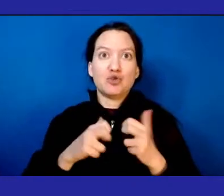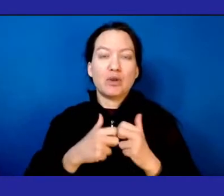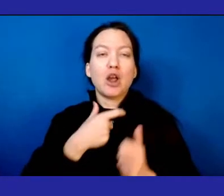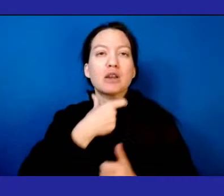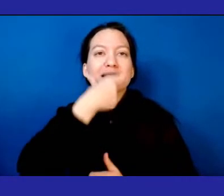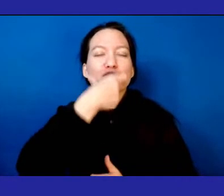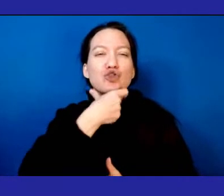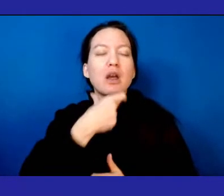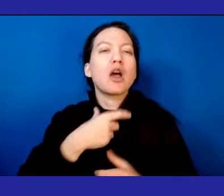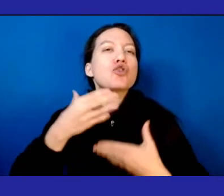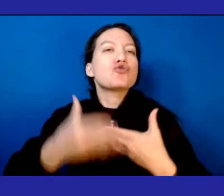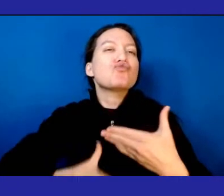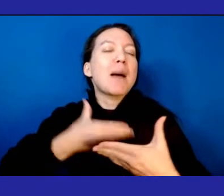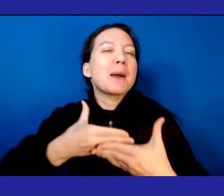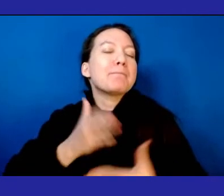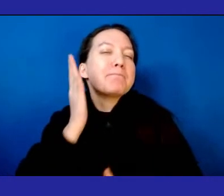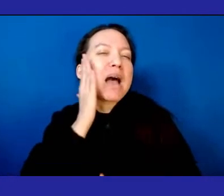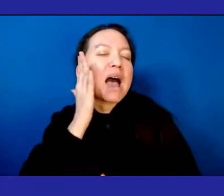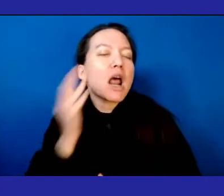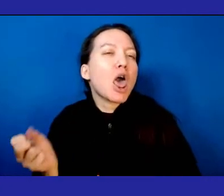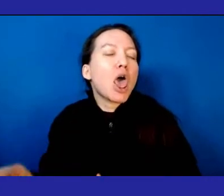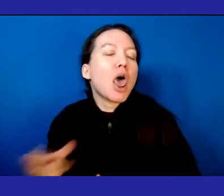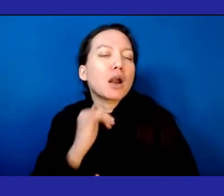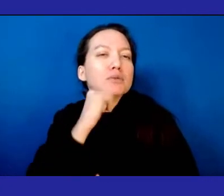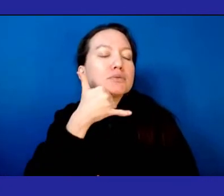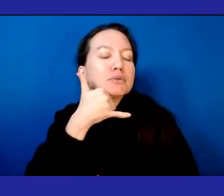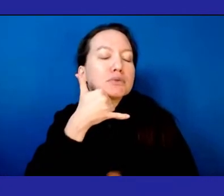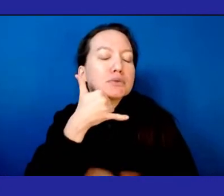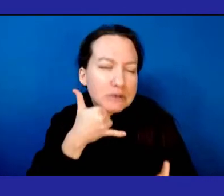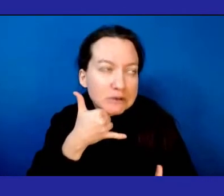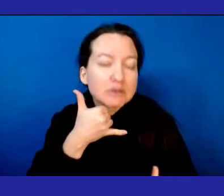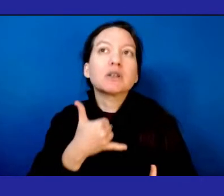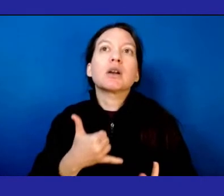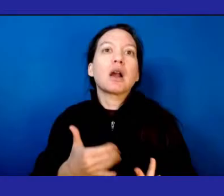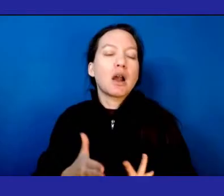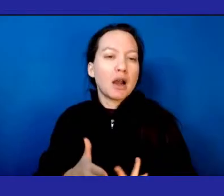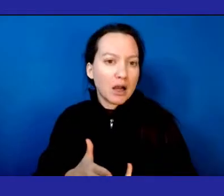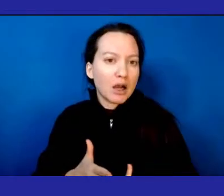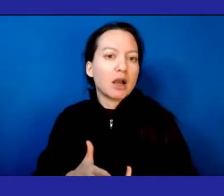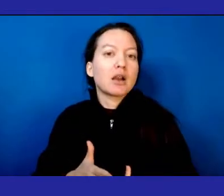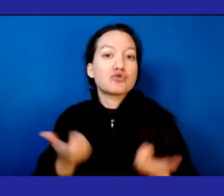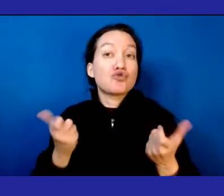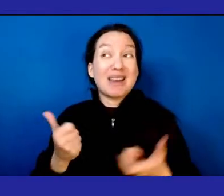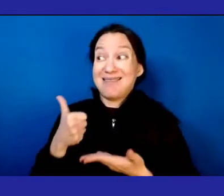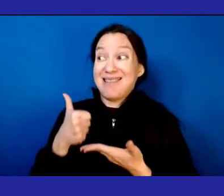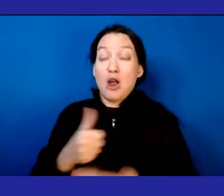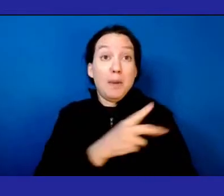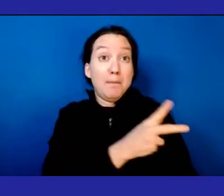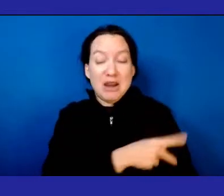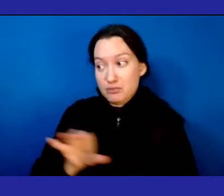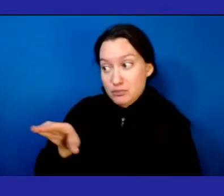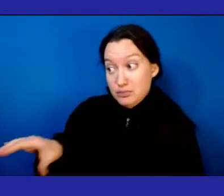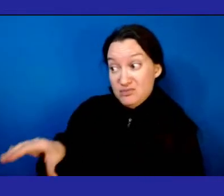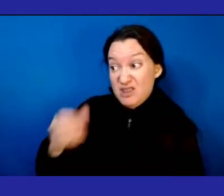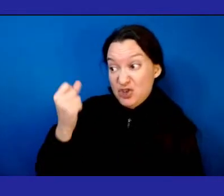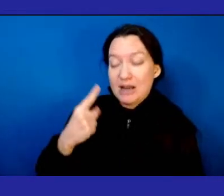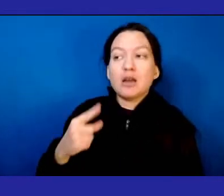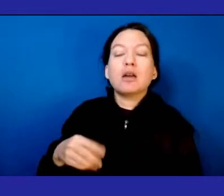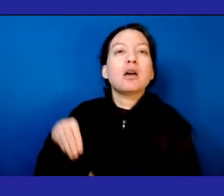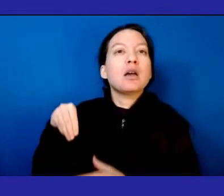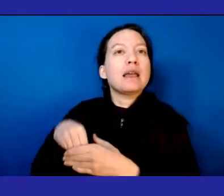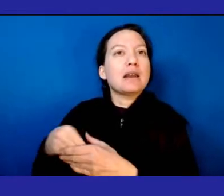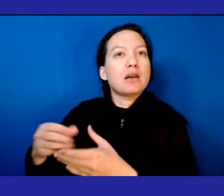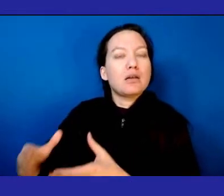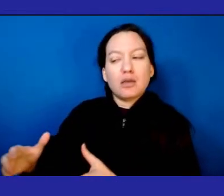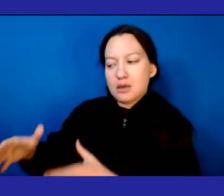in bedding and so forth and get discarded, unfortunately. So we try to help our patients understand, put them in the receptacle at the